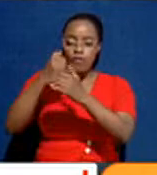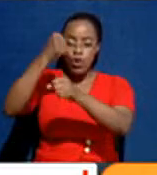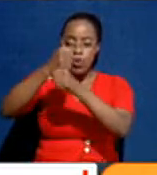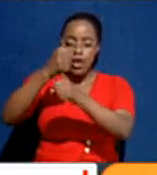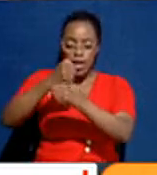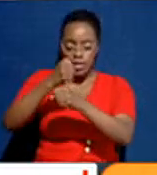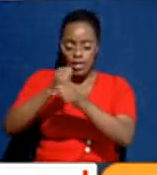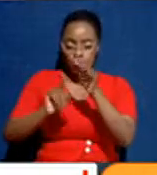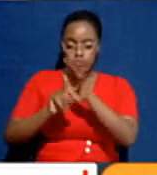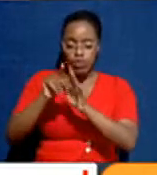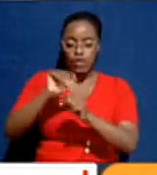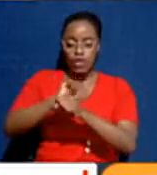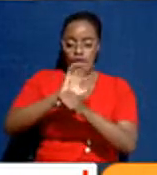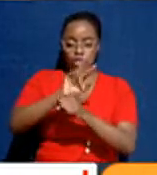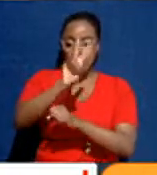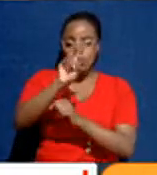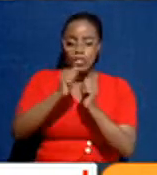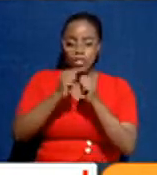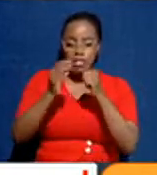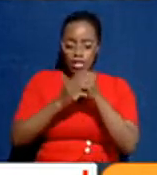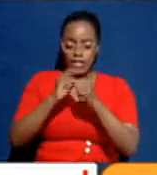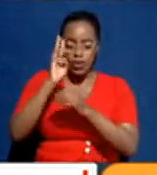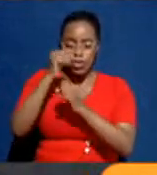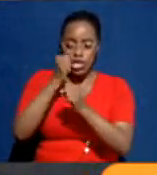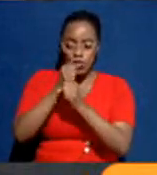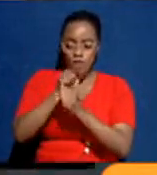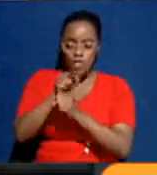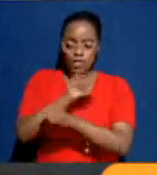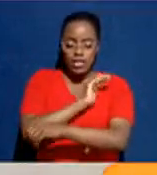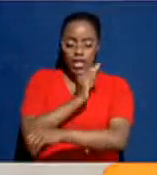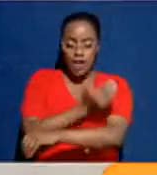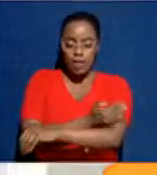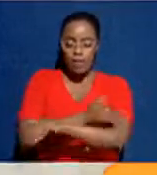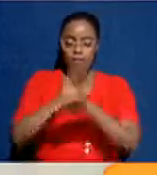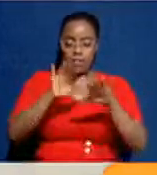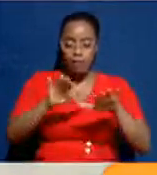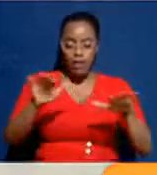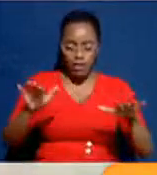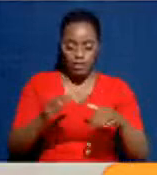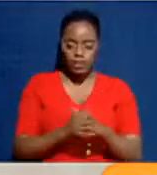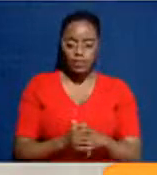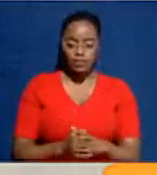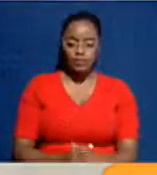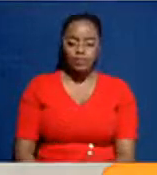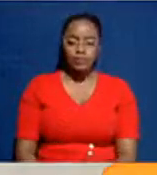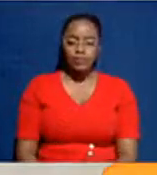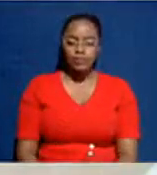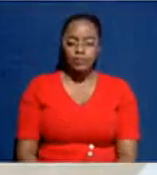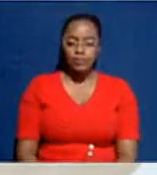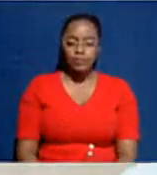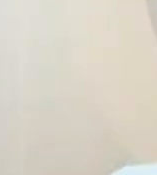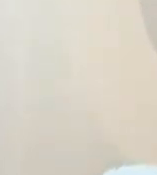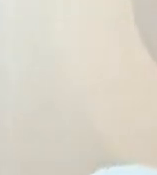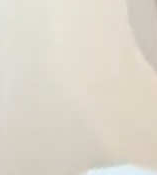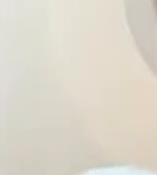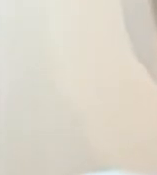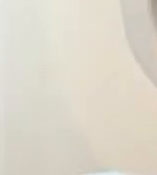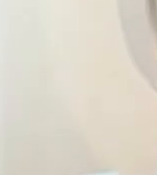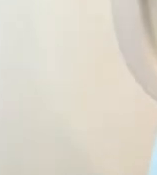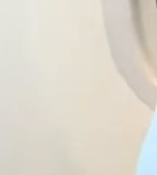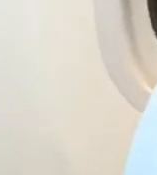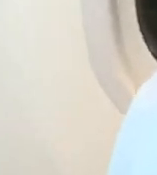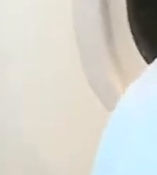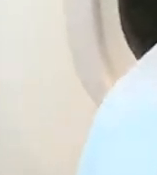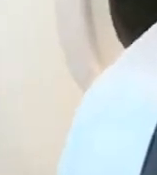in 2019. So that's a very good recovery of the capacity in the market. Dennis Otieno, Citizen TV.